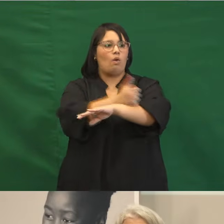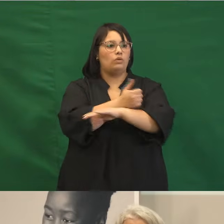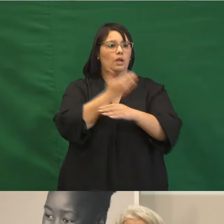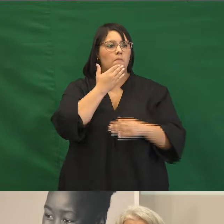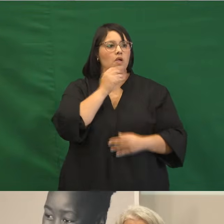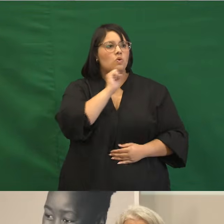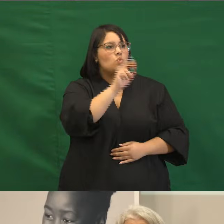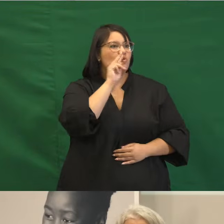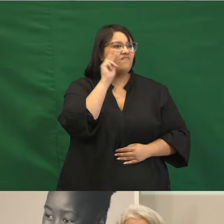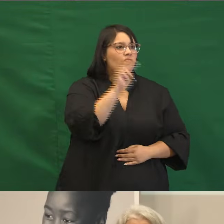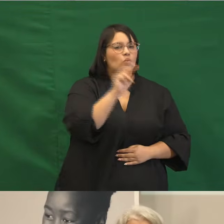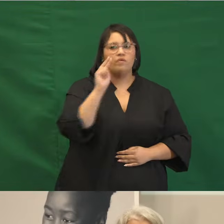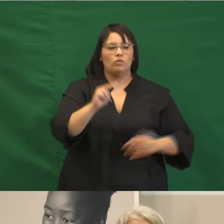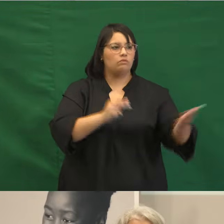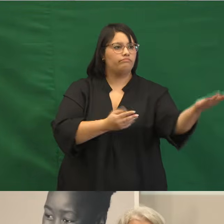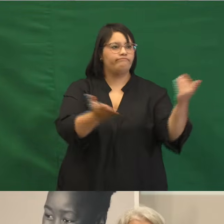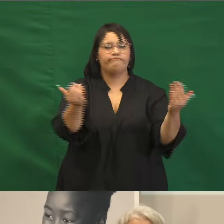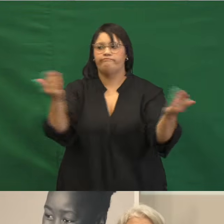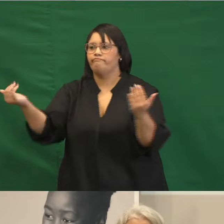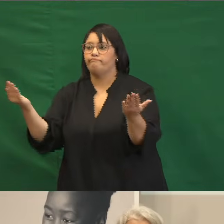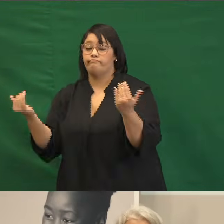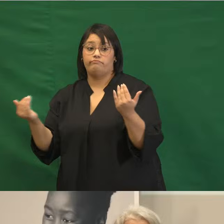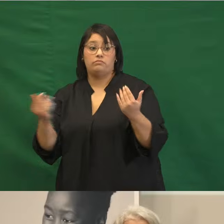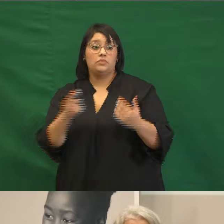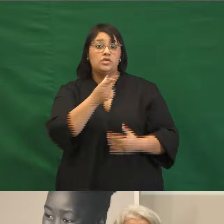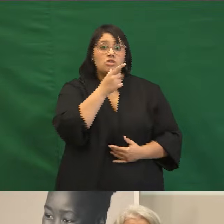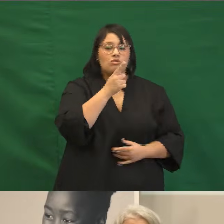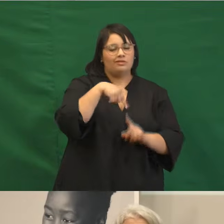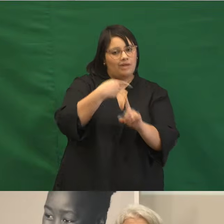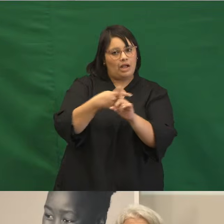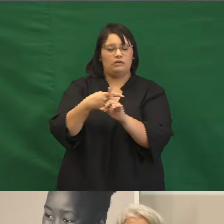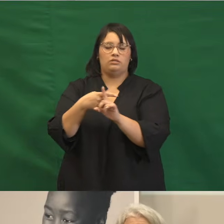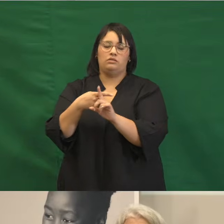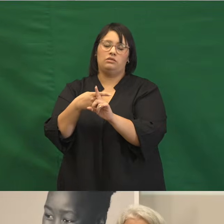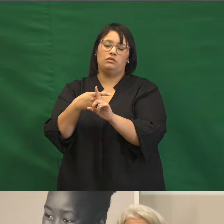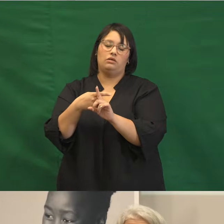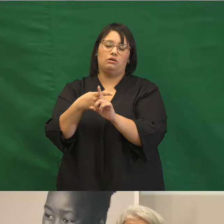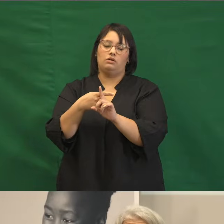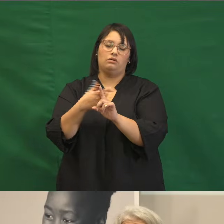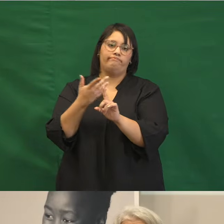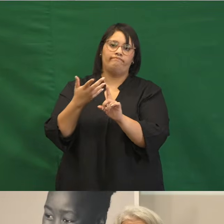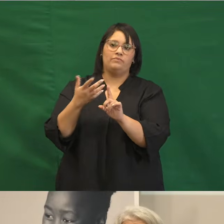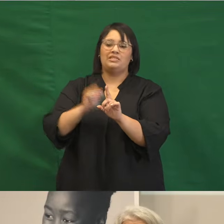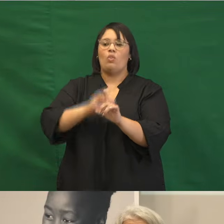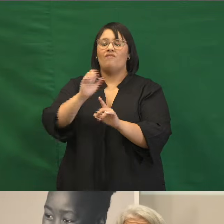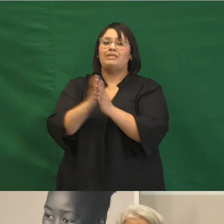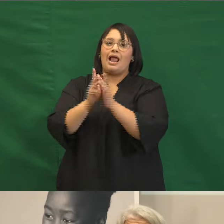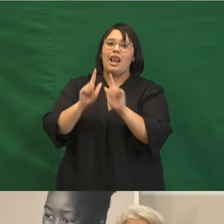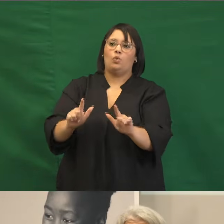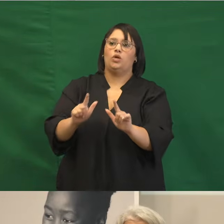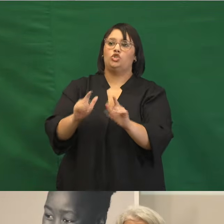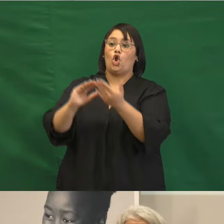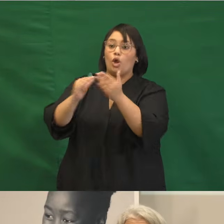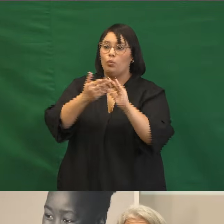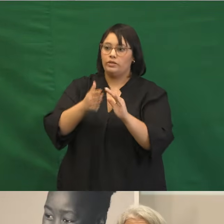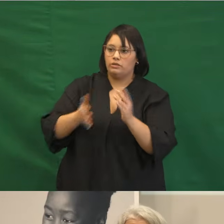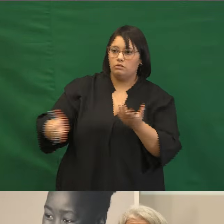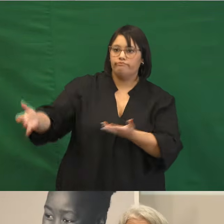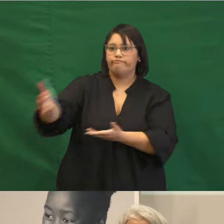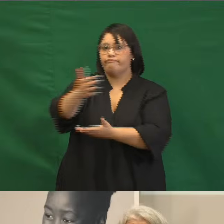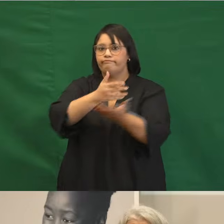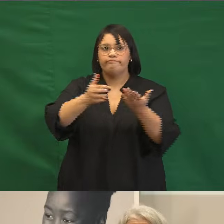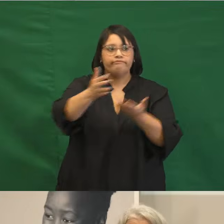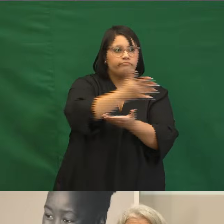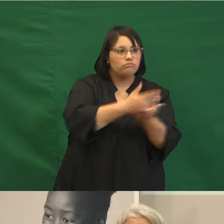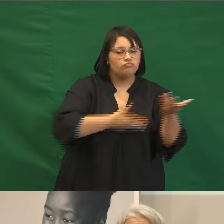people's views, both the hearing people and the South African Sign Language community, on